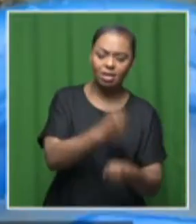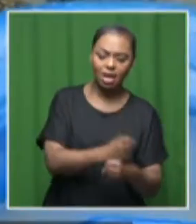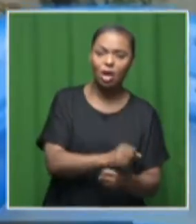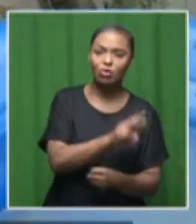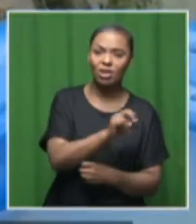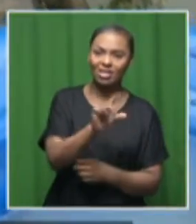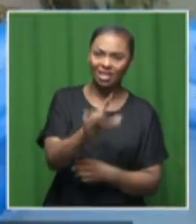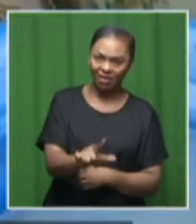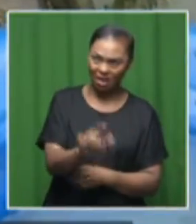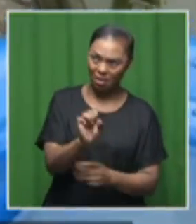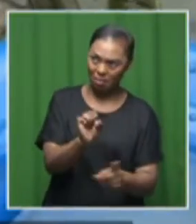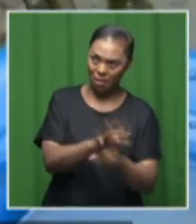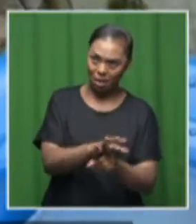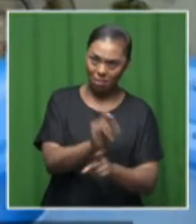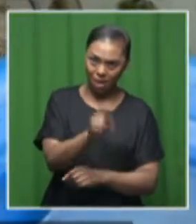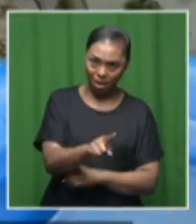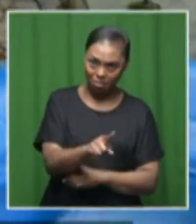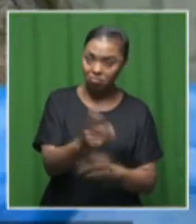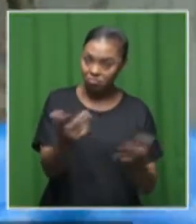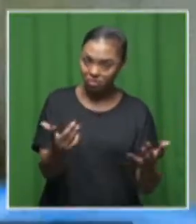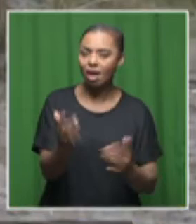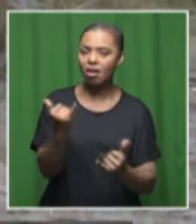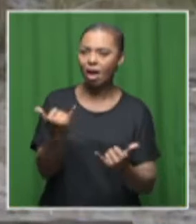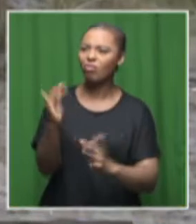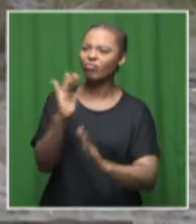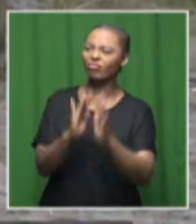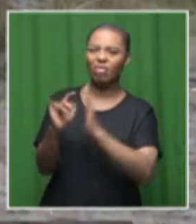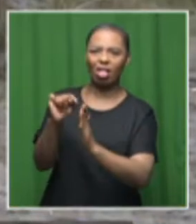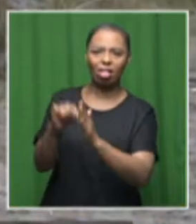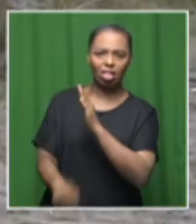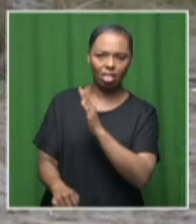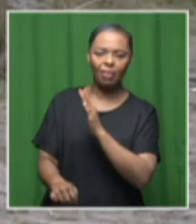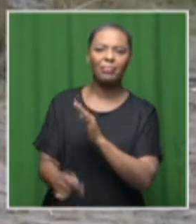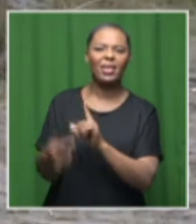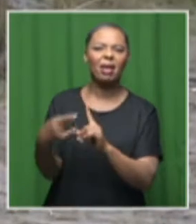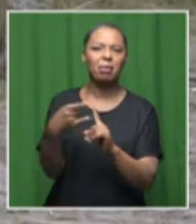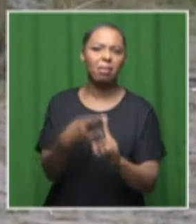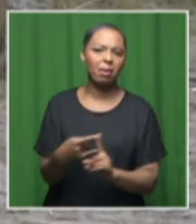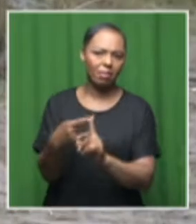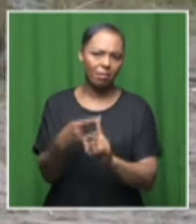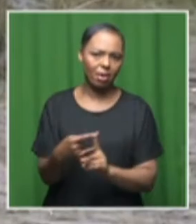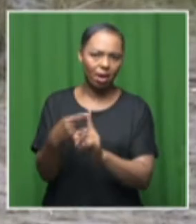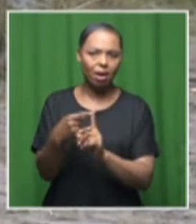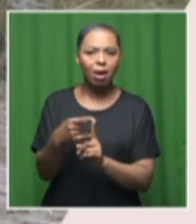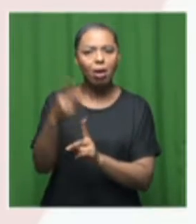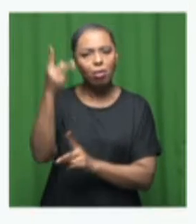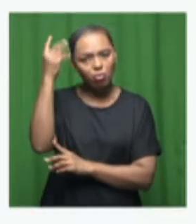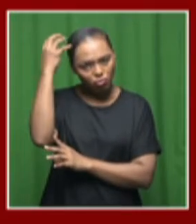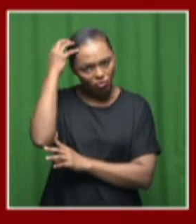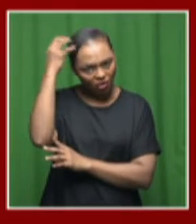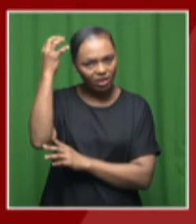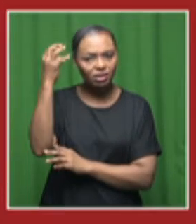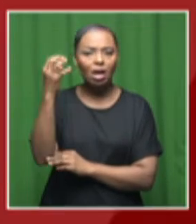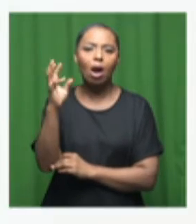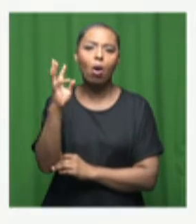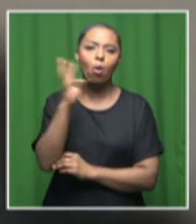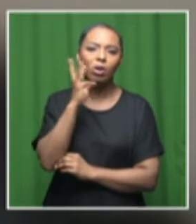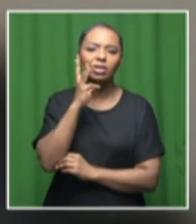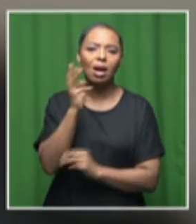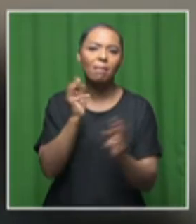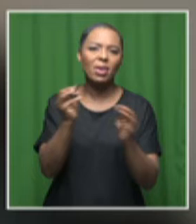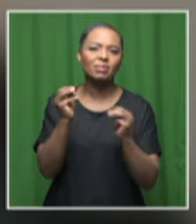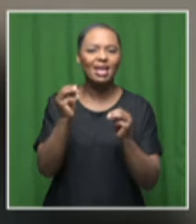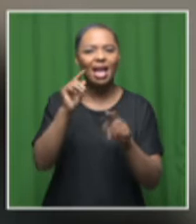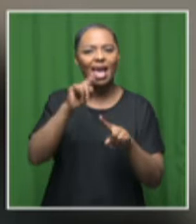2007? So to help us unpack this phenomenon, we are joined now virtually by Associate Professor and Water Management Expert at